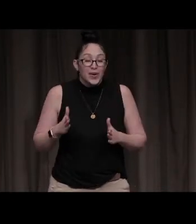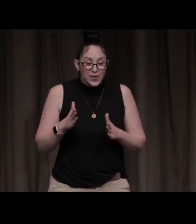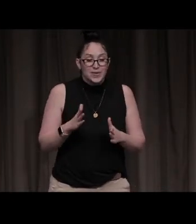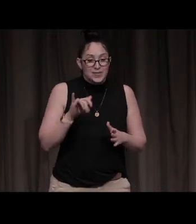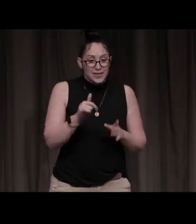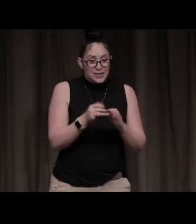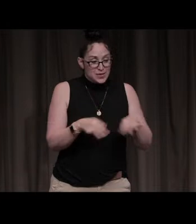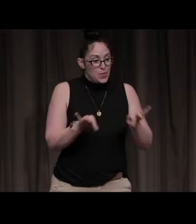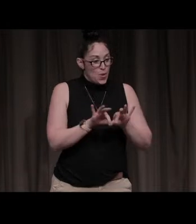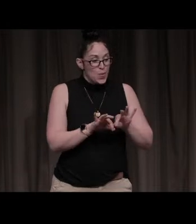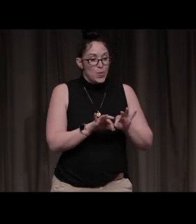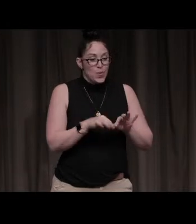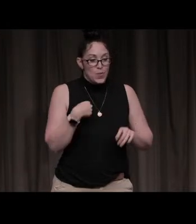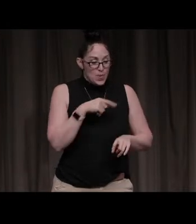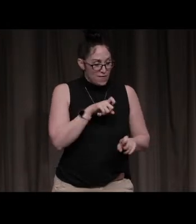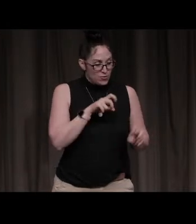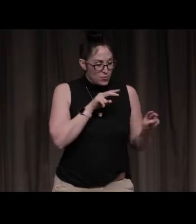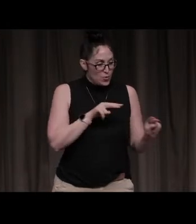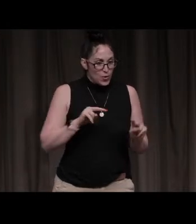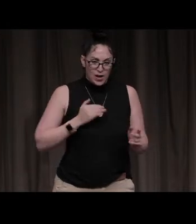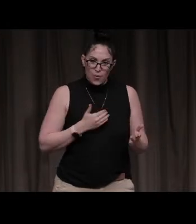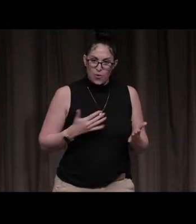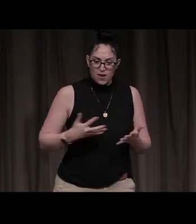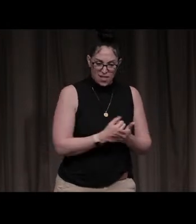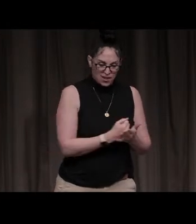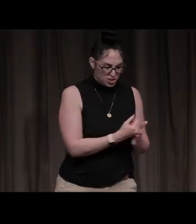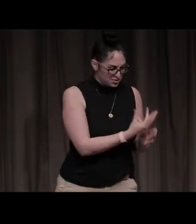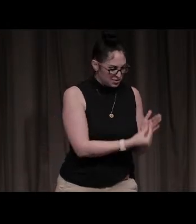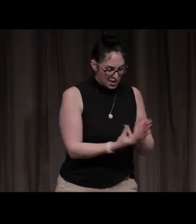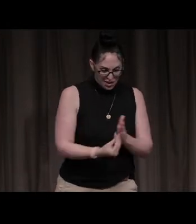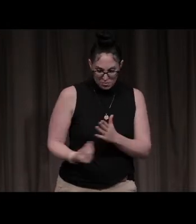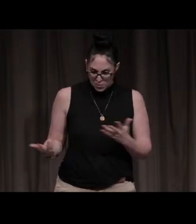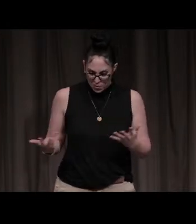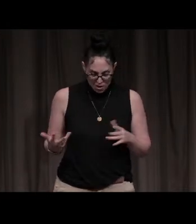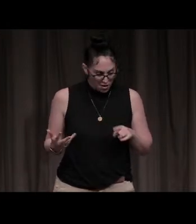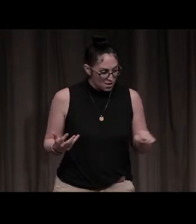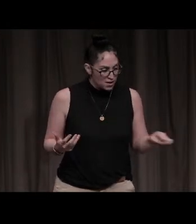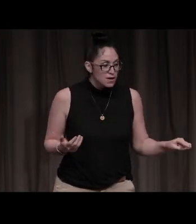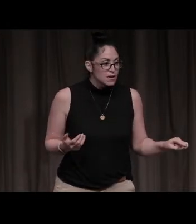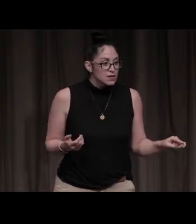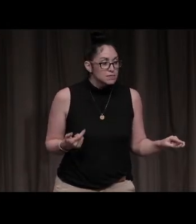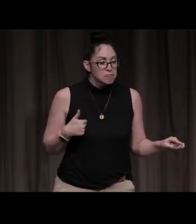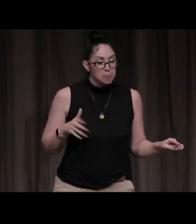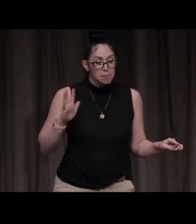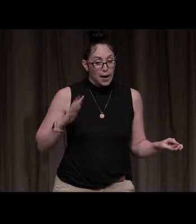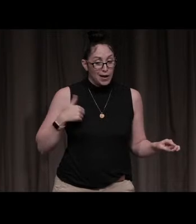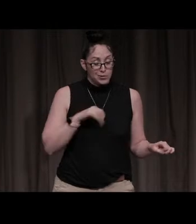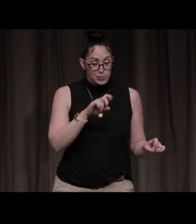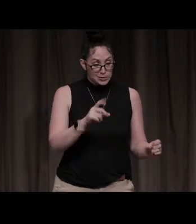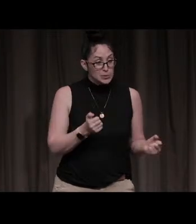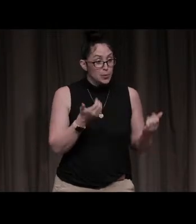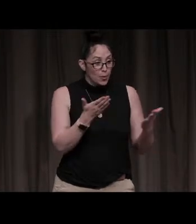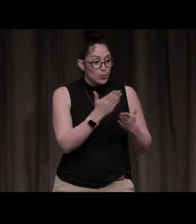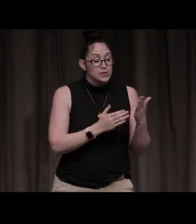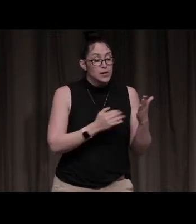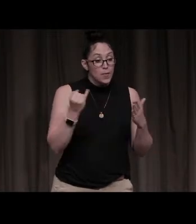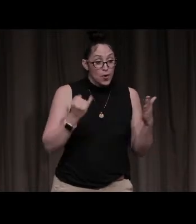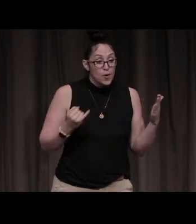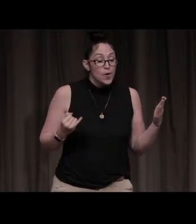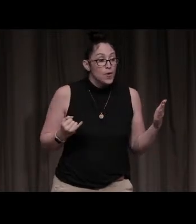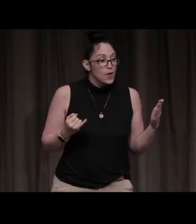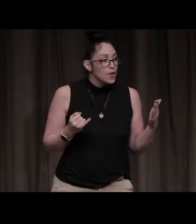what is missing. And in the past, we have actually proposed a couple of artworks to